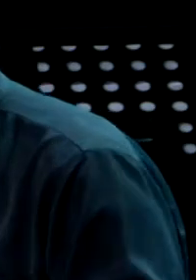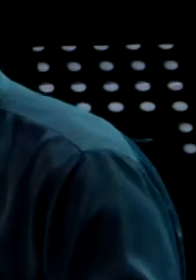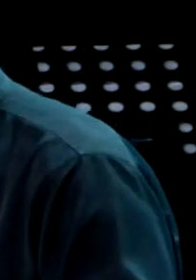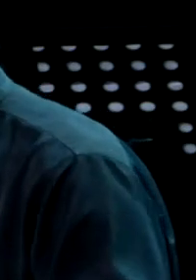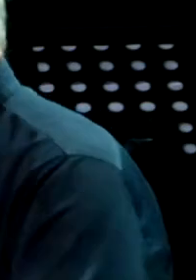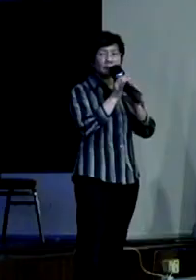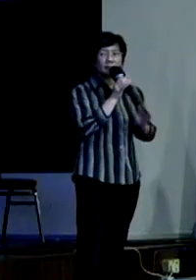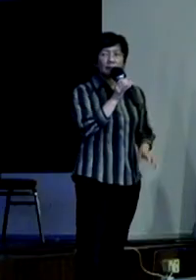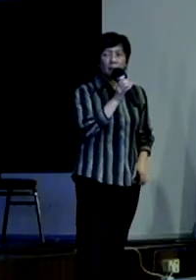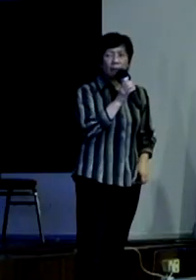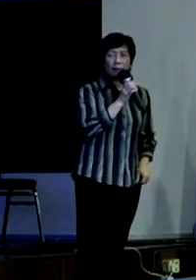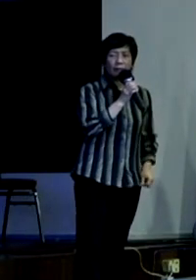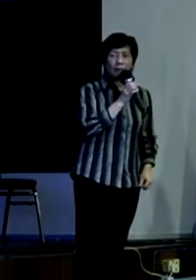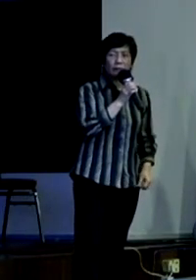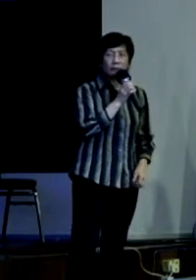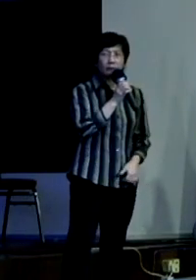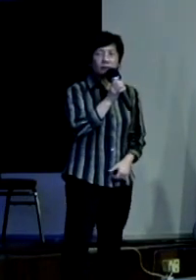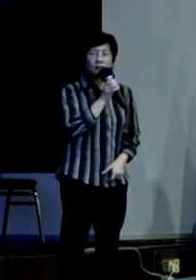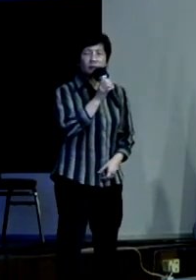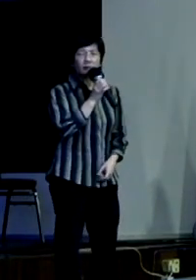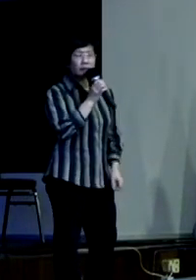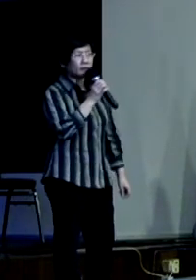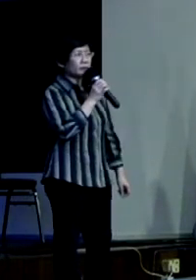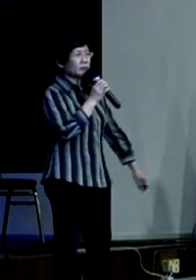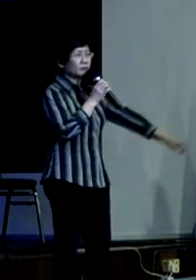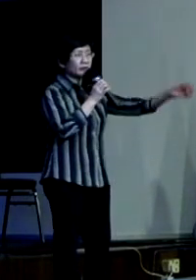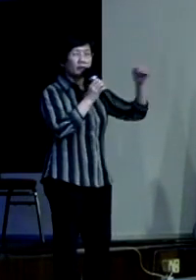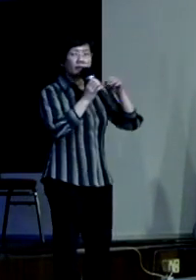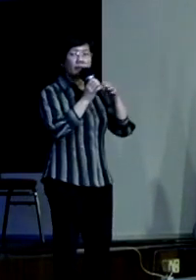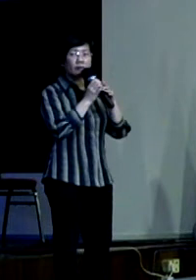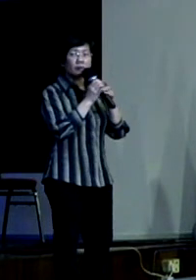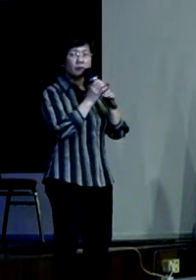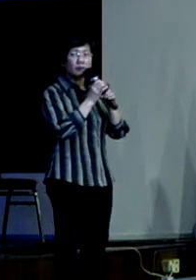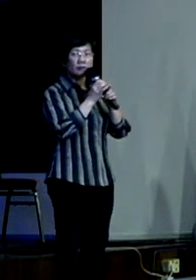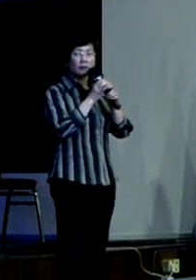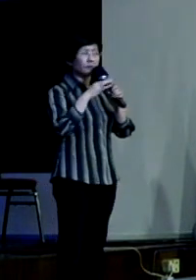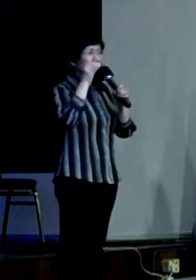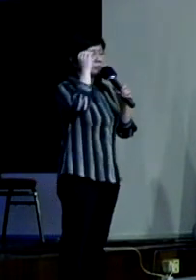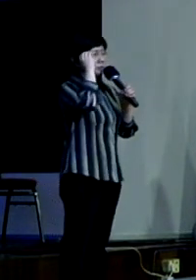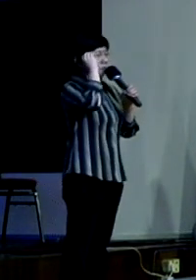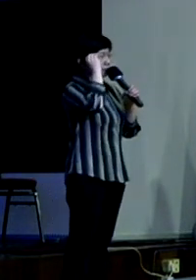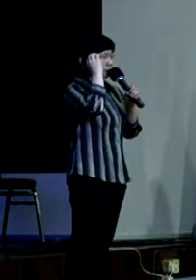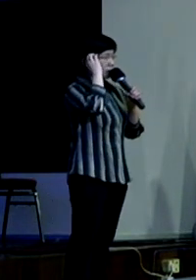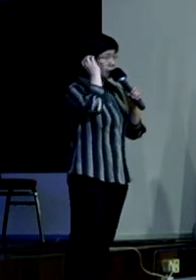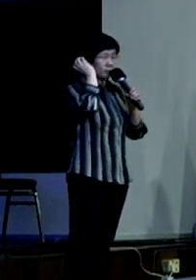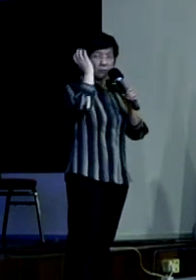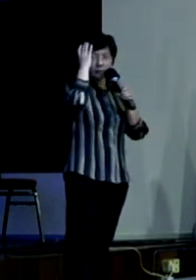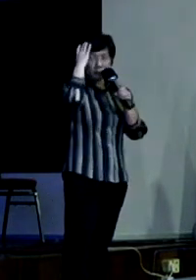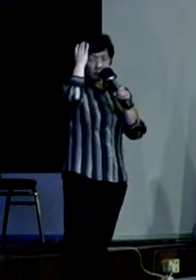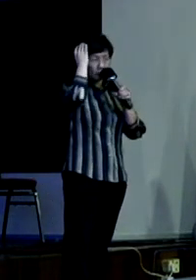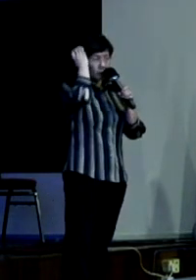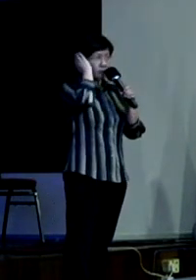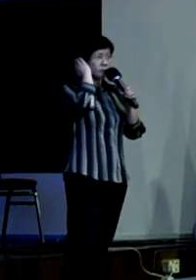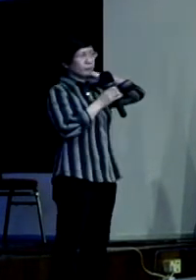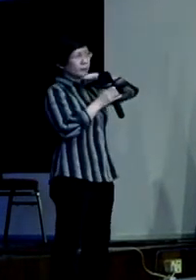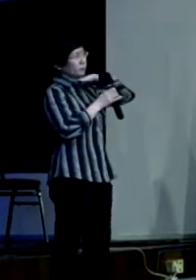presence. We are close, remain standing, and those online, let's close the song, Living Hope, that we sang when we opened